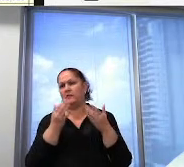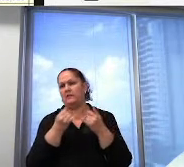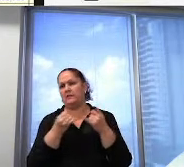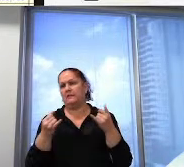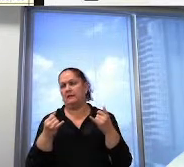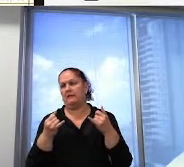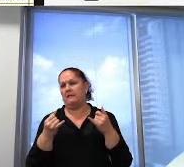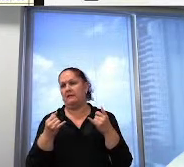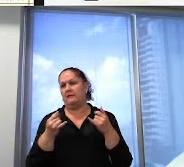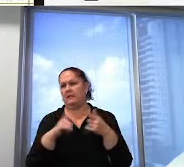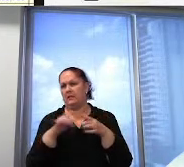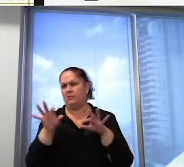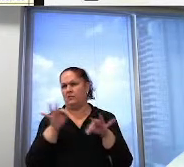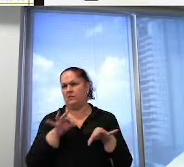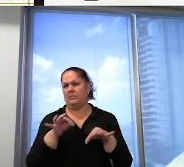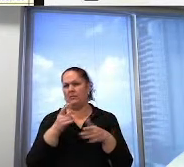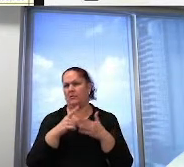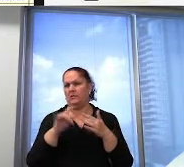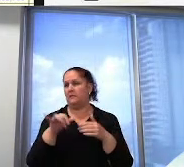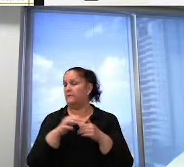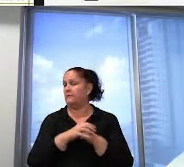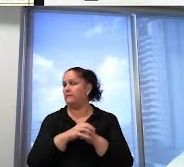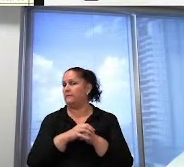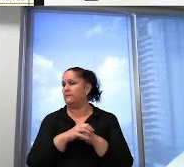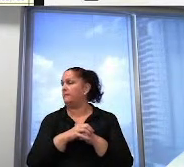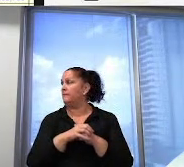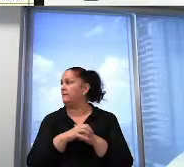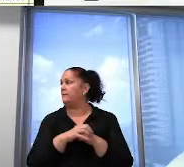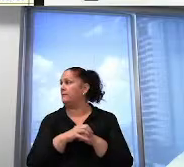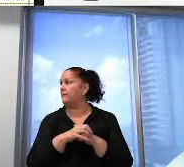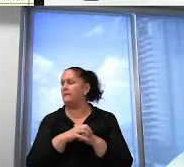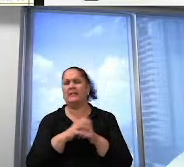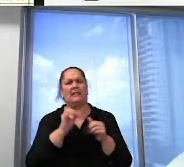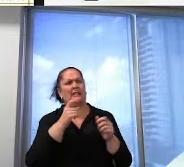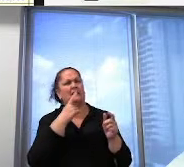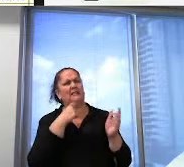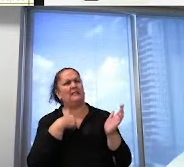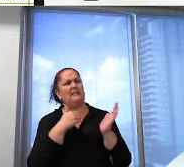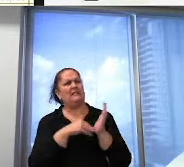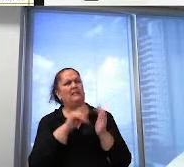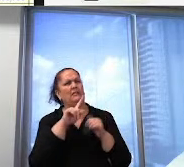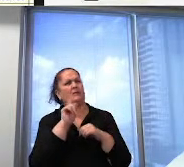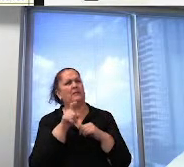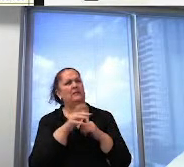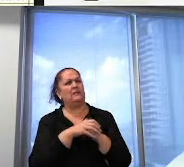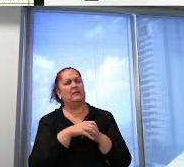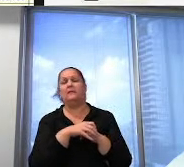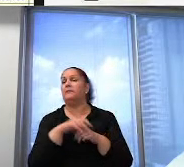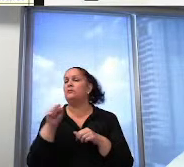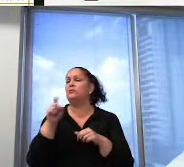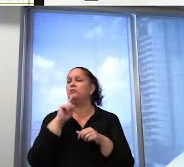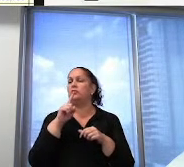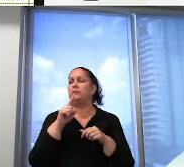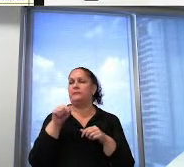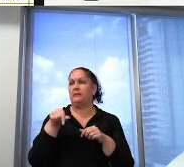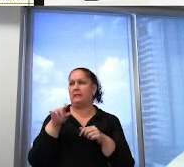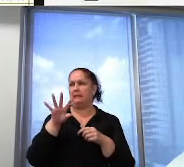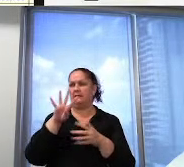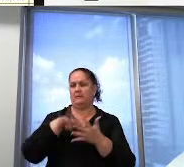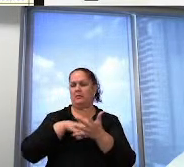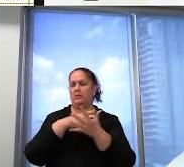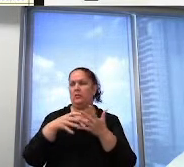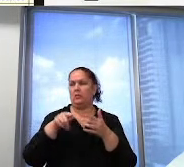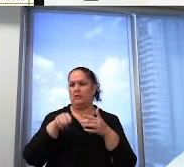service lines. Could you describe what's in that cost category? I'm sorry, can you repeat your question? Yeah,